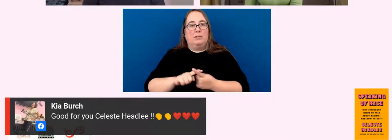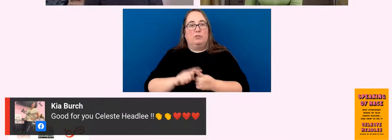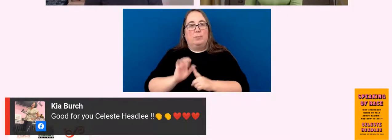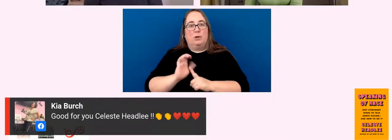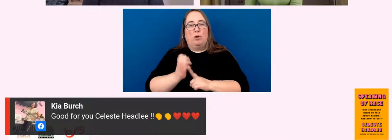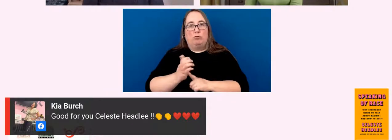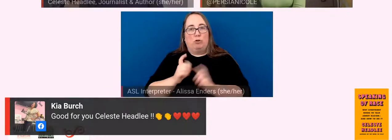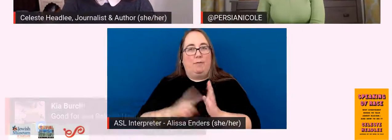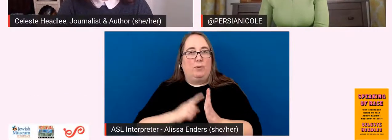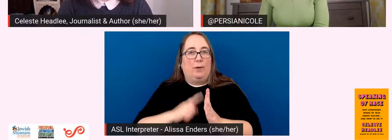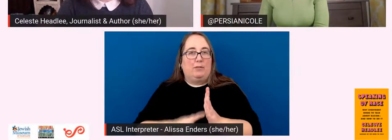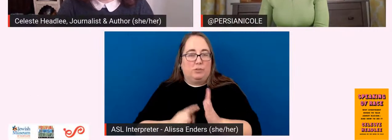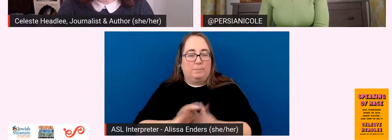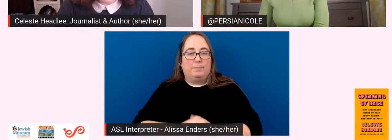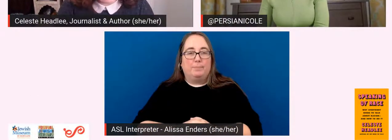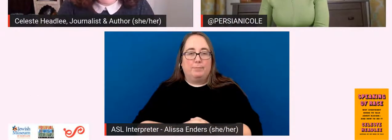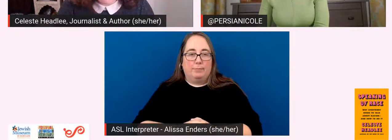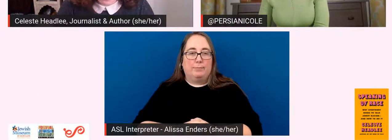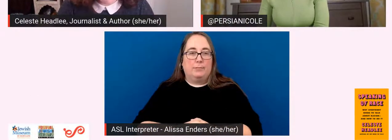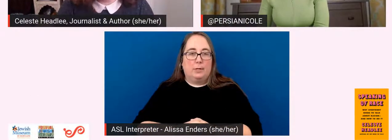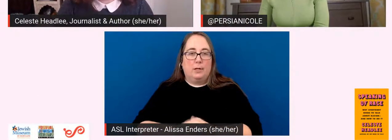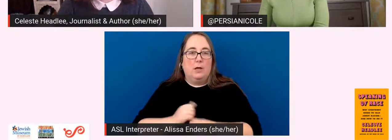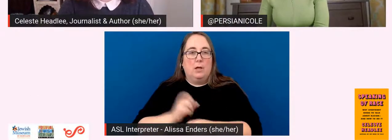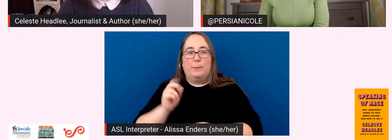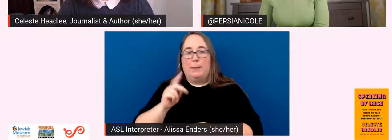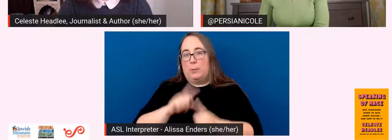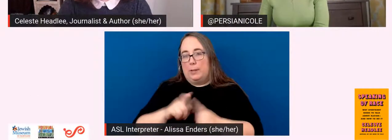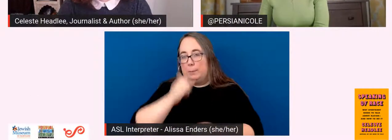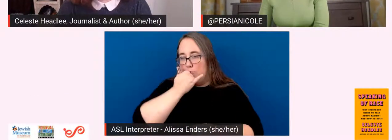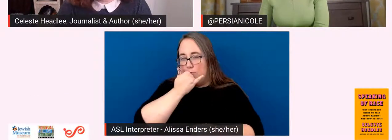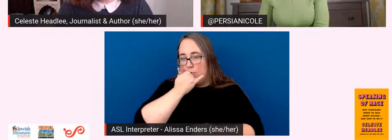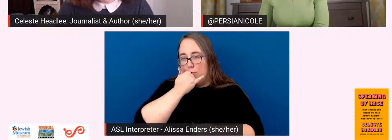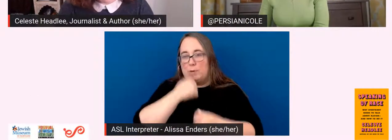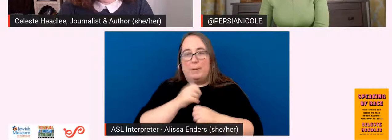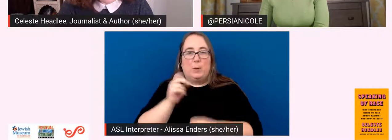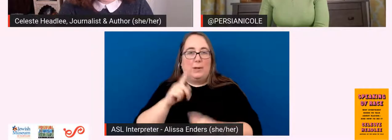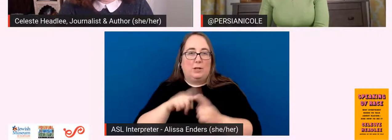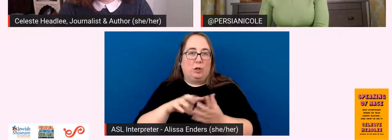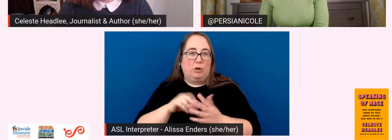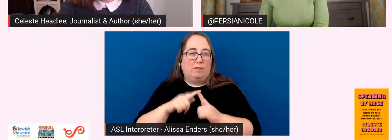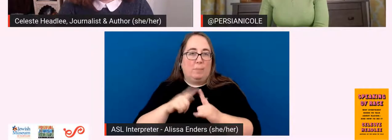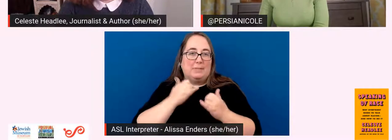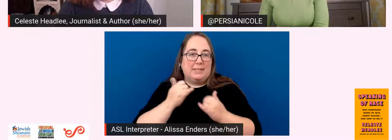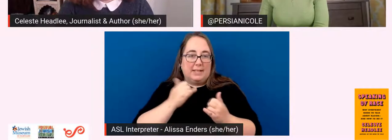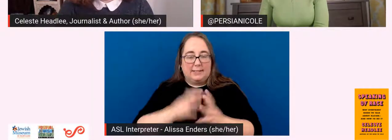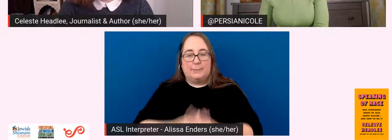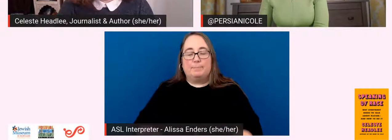of correction, to make it okay to be wrong, to make it okay to learn from our mistakes.